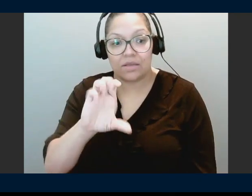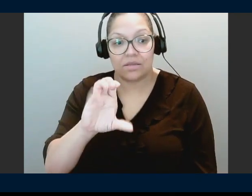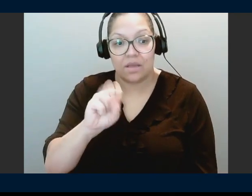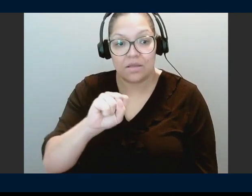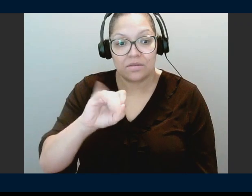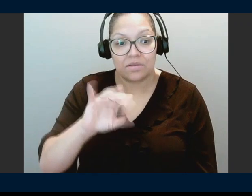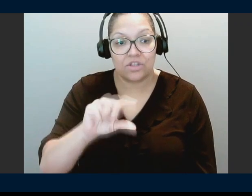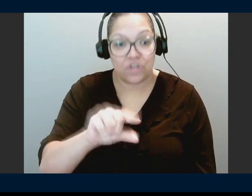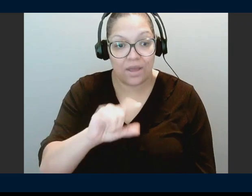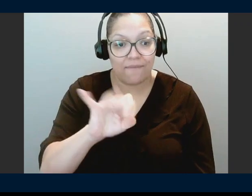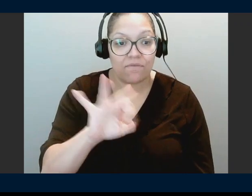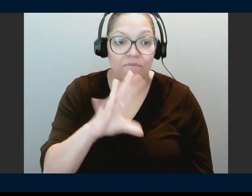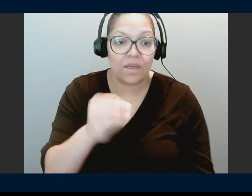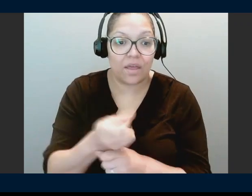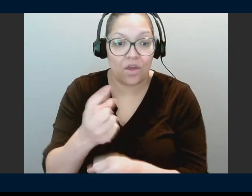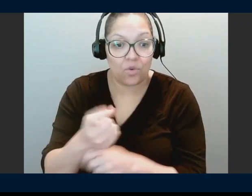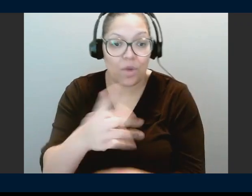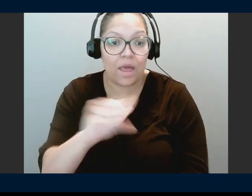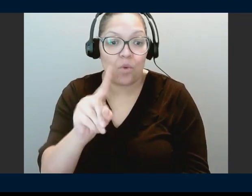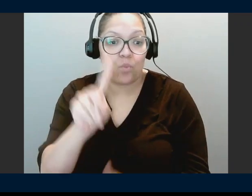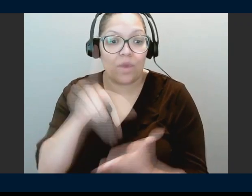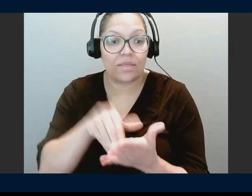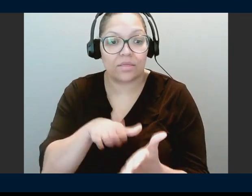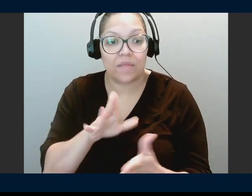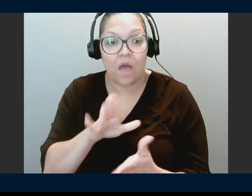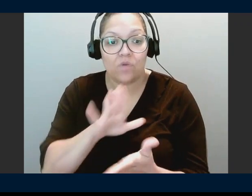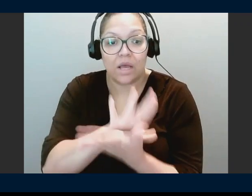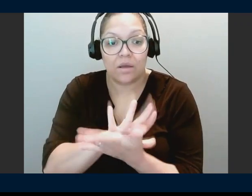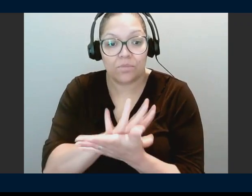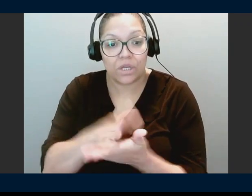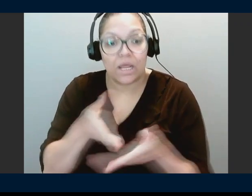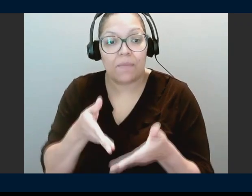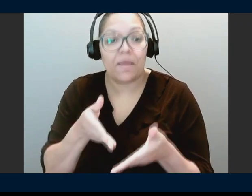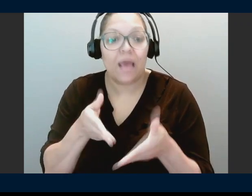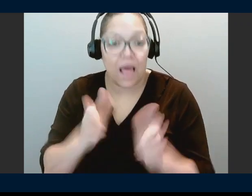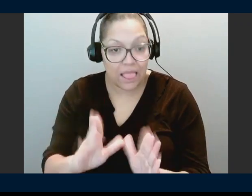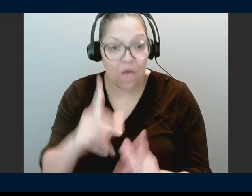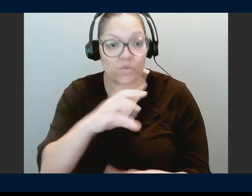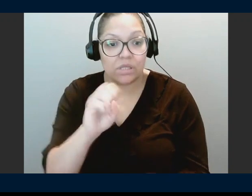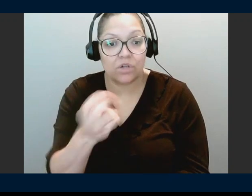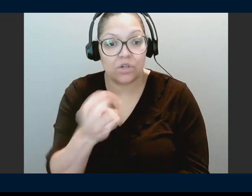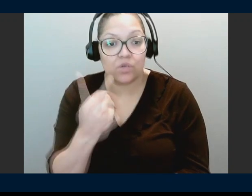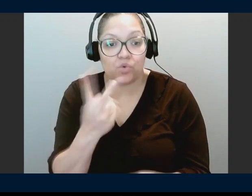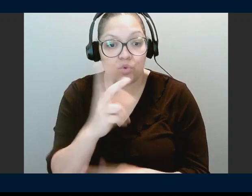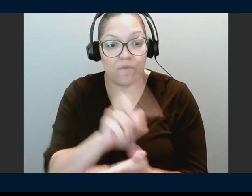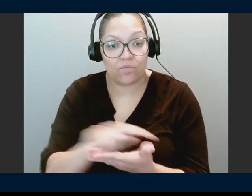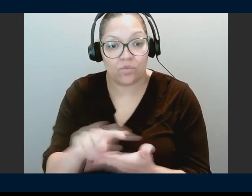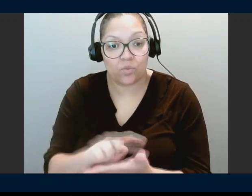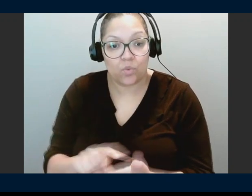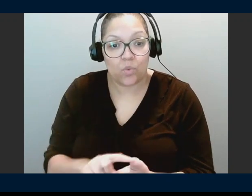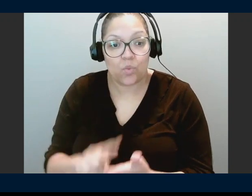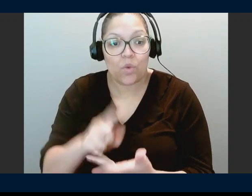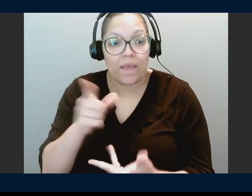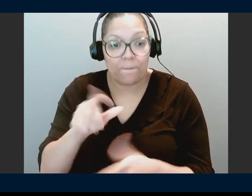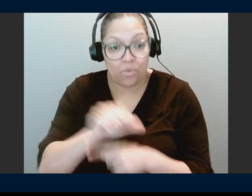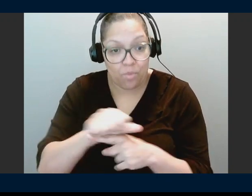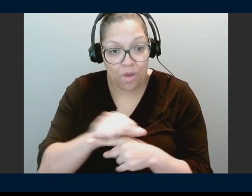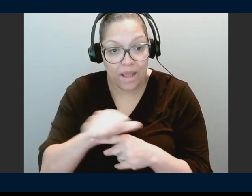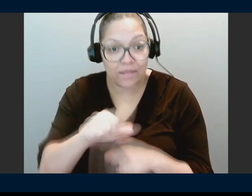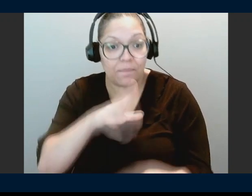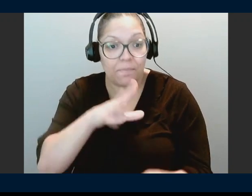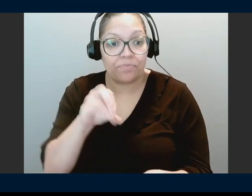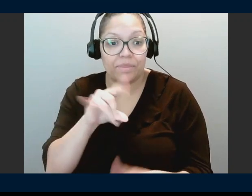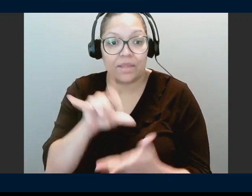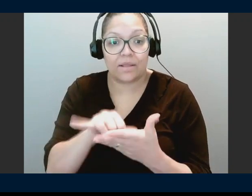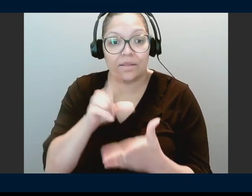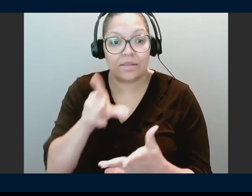12-week on-site practicum at one of our DOE national laboratories, a program of study that will encourage some breadth and depth in your career or